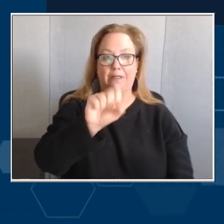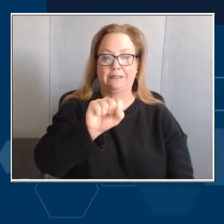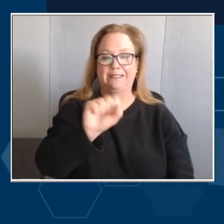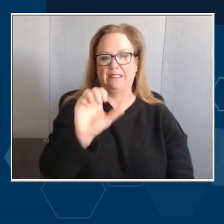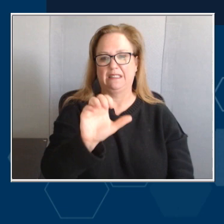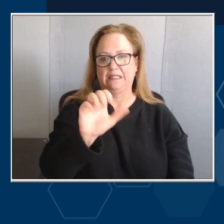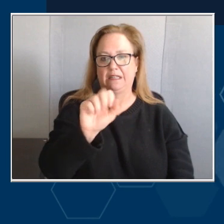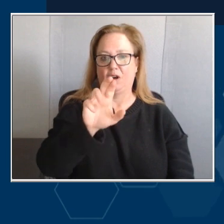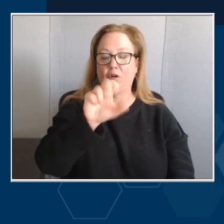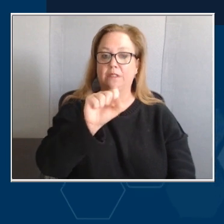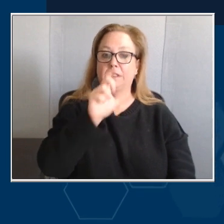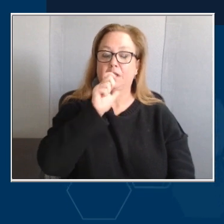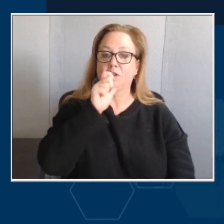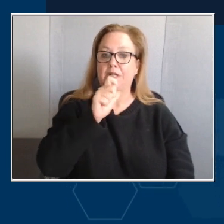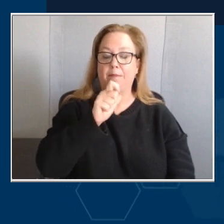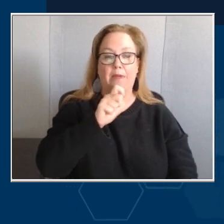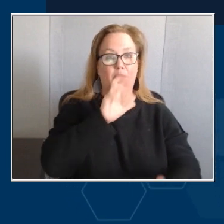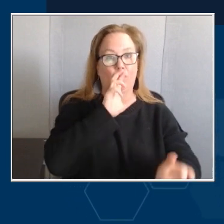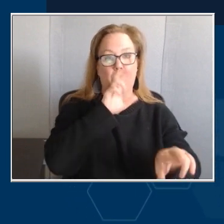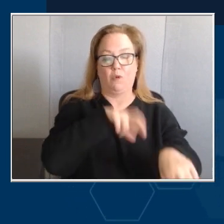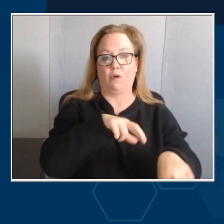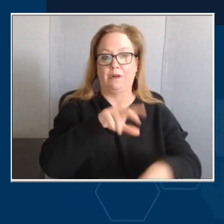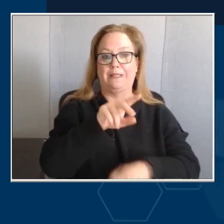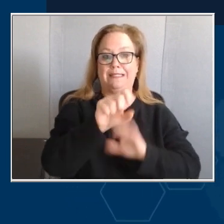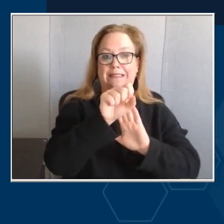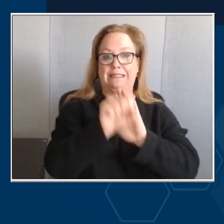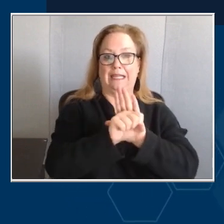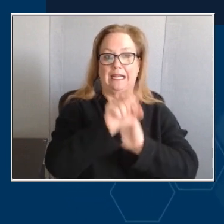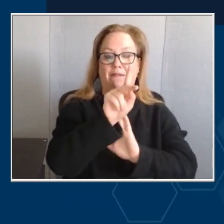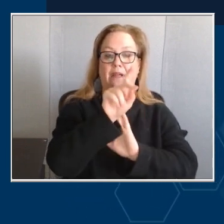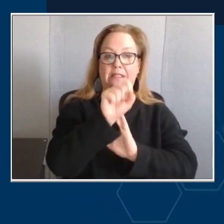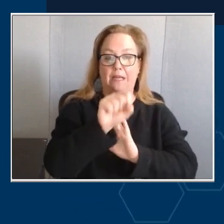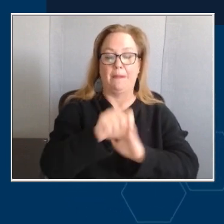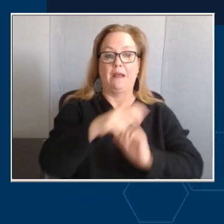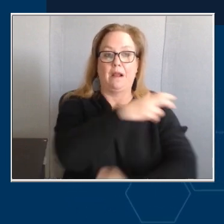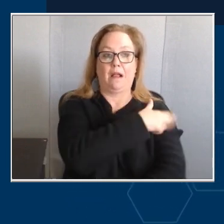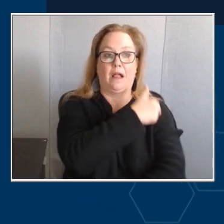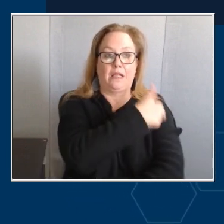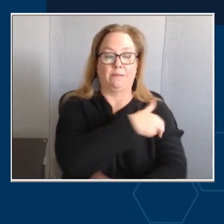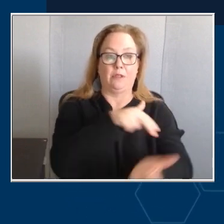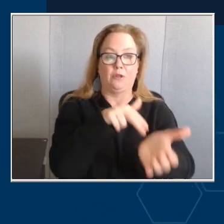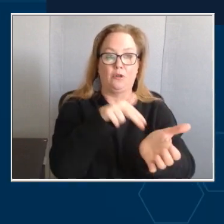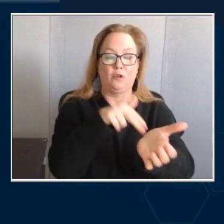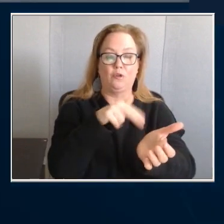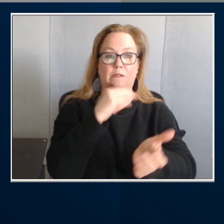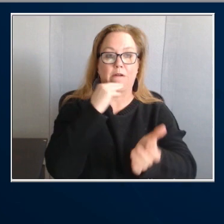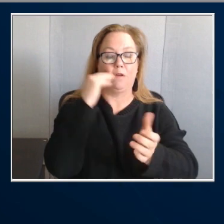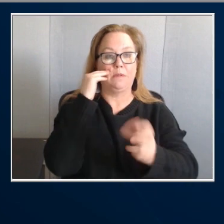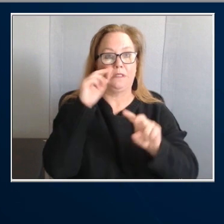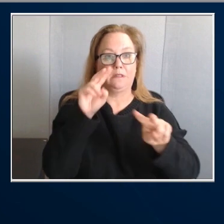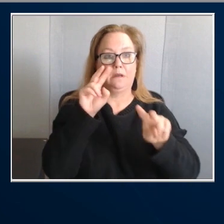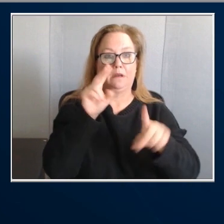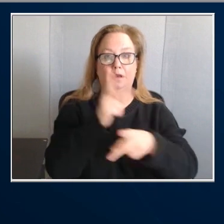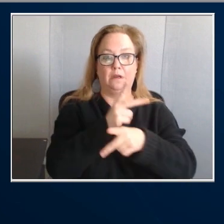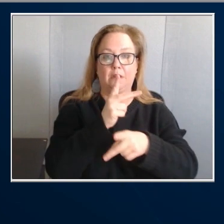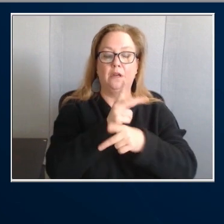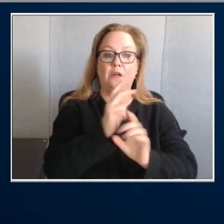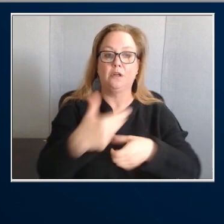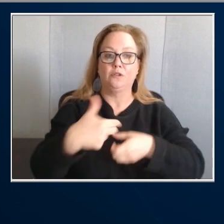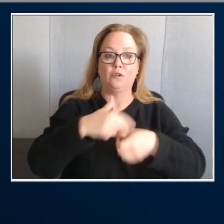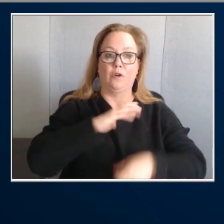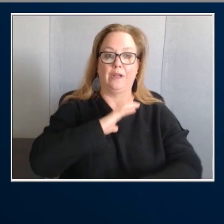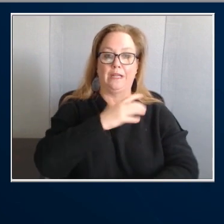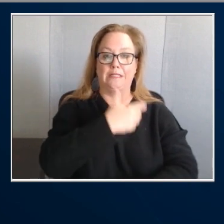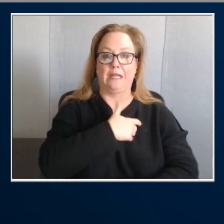been a case reported in the state of Kansas, but hospitals and nursing homes need to be on the lookout. Joining us now is Maggie Reavis,